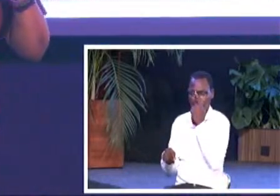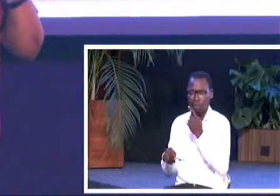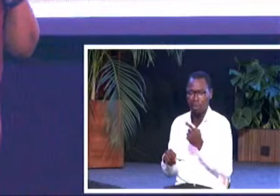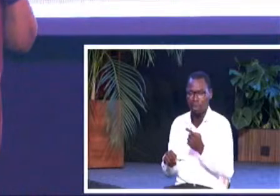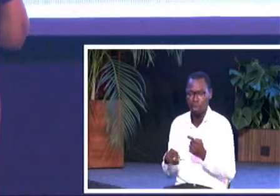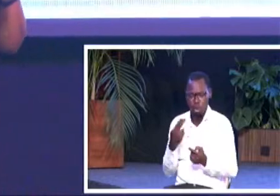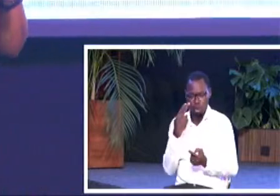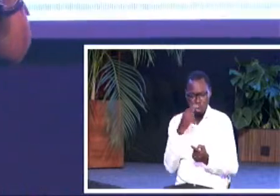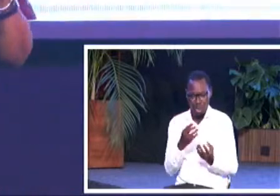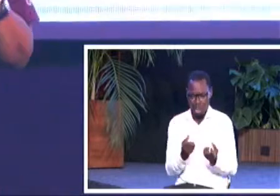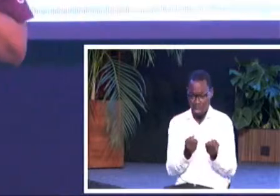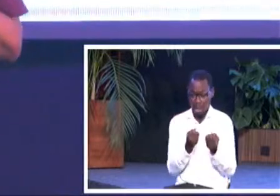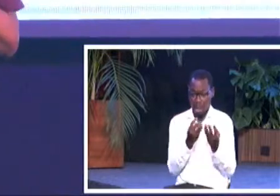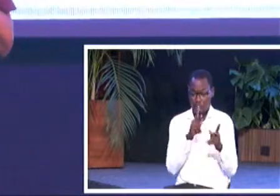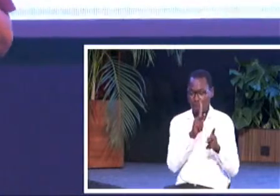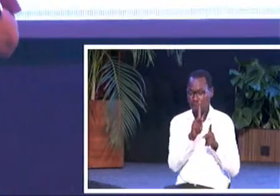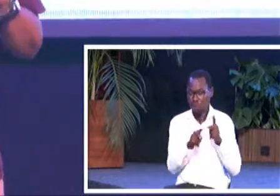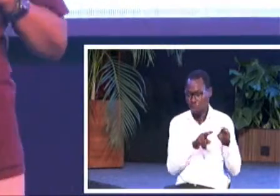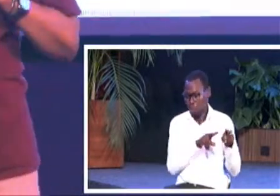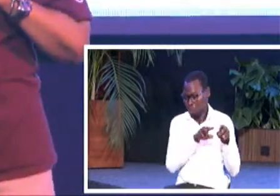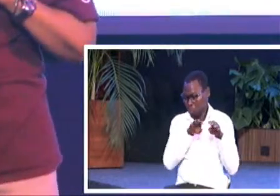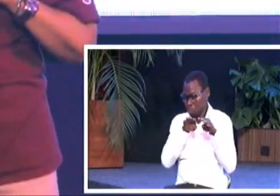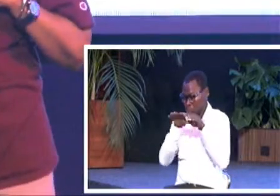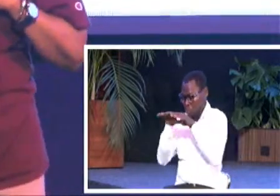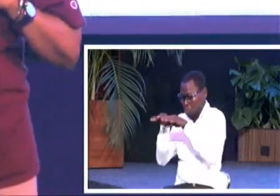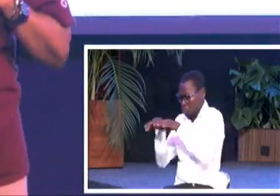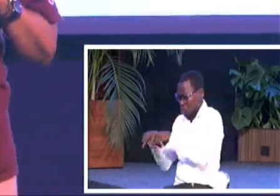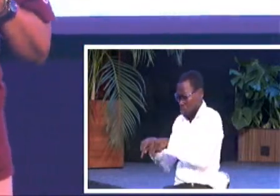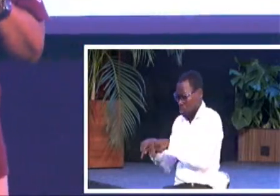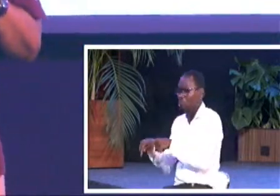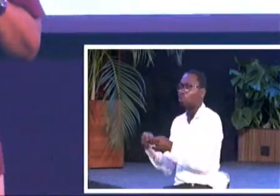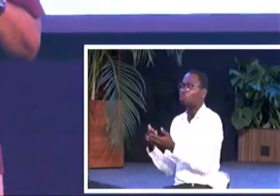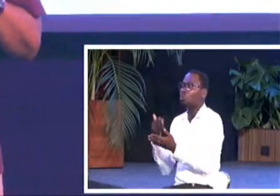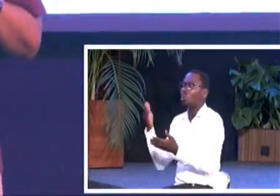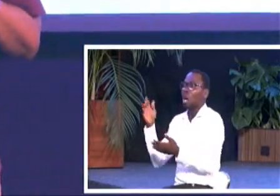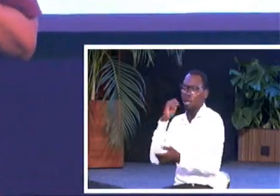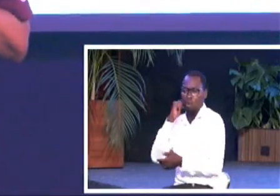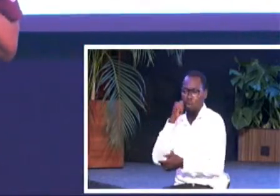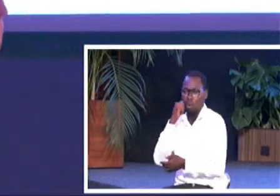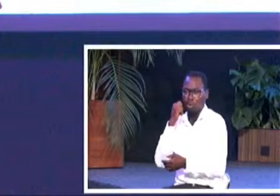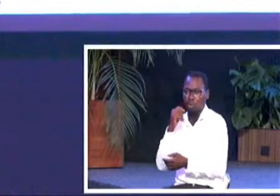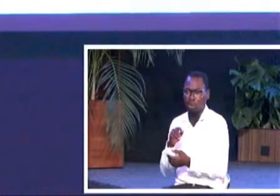number of people that will come to your central point to buy their tomatoes.